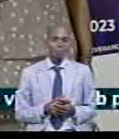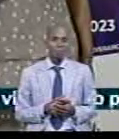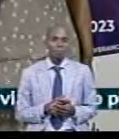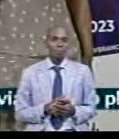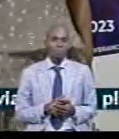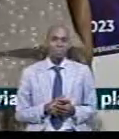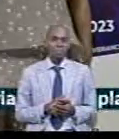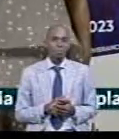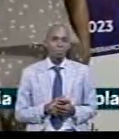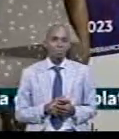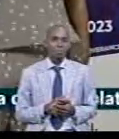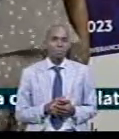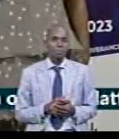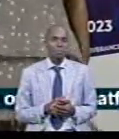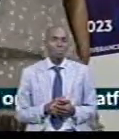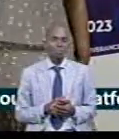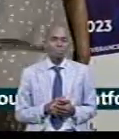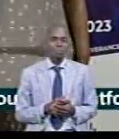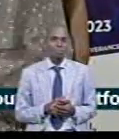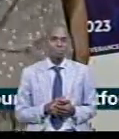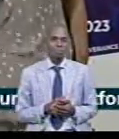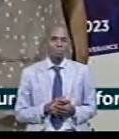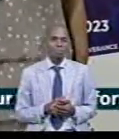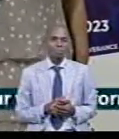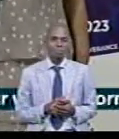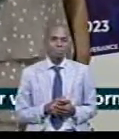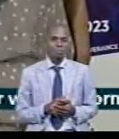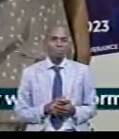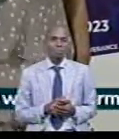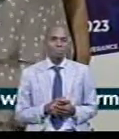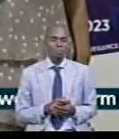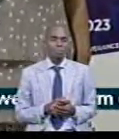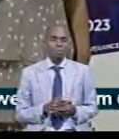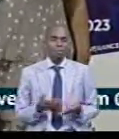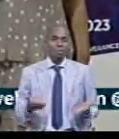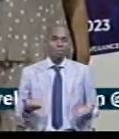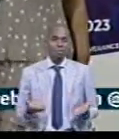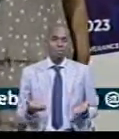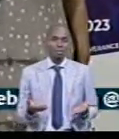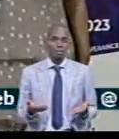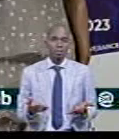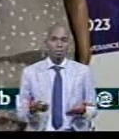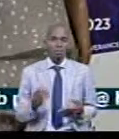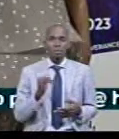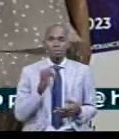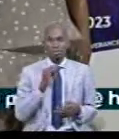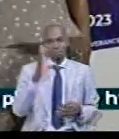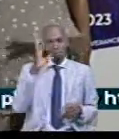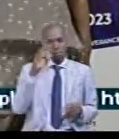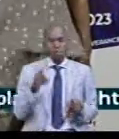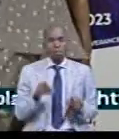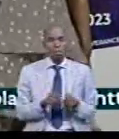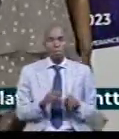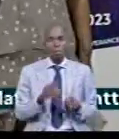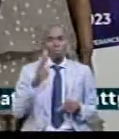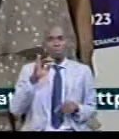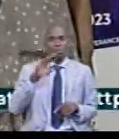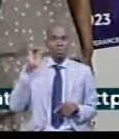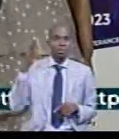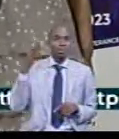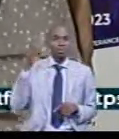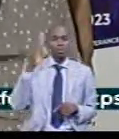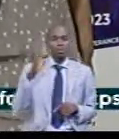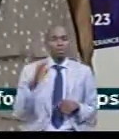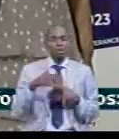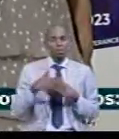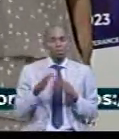Medicine, Kolebu Teaching Hospital. Here with me is my brother who, by the grace of God, after the prayer of the man of